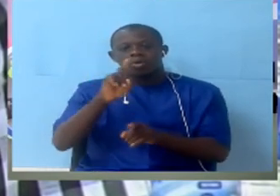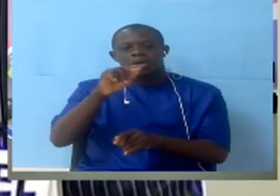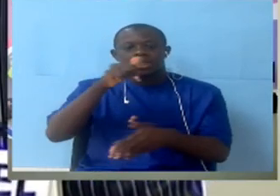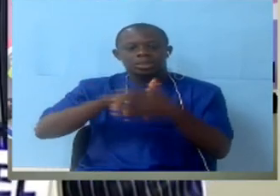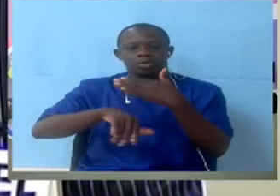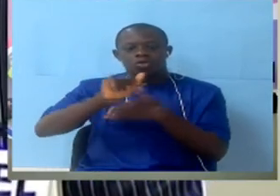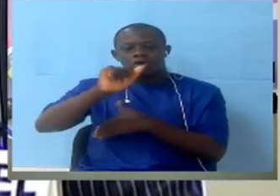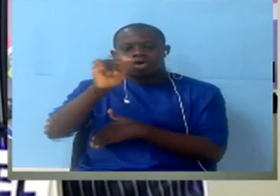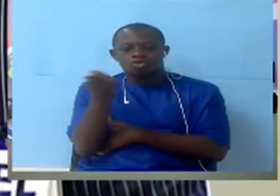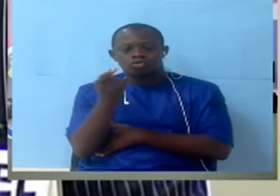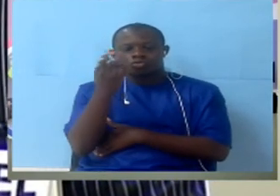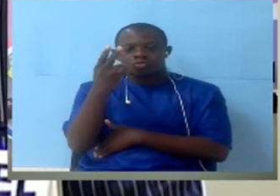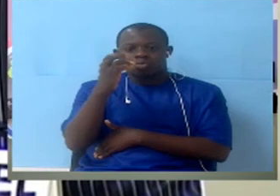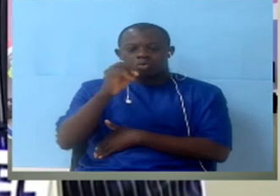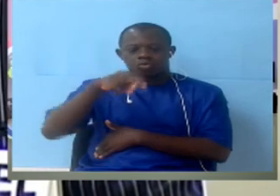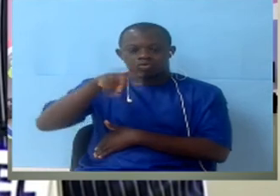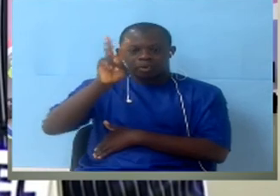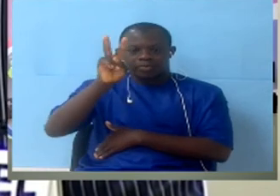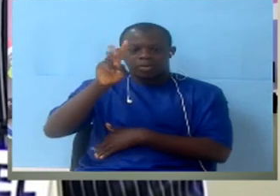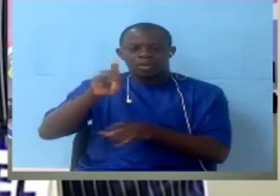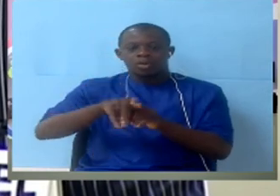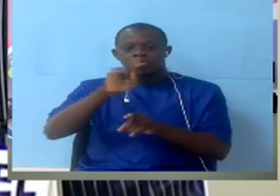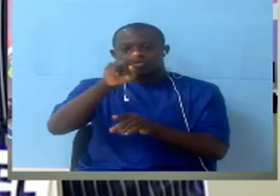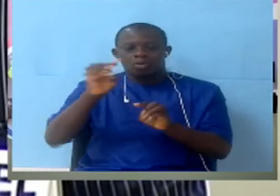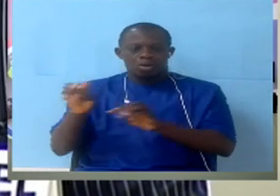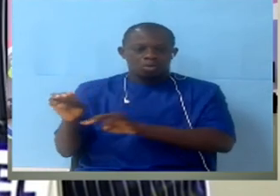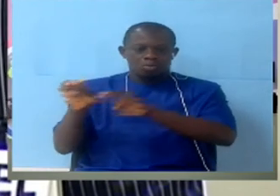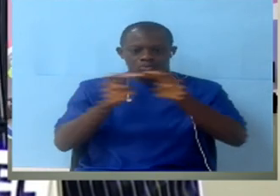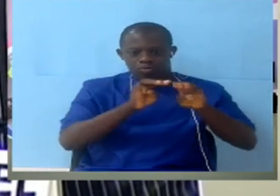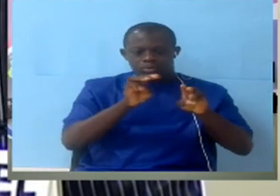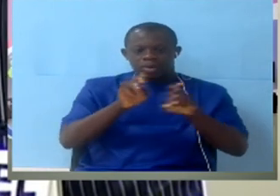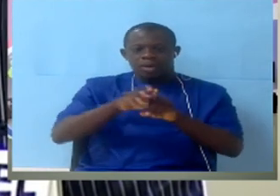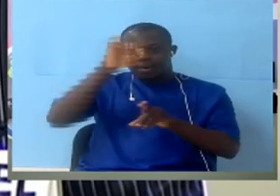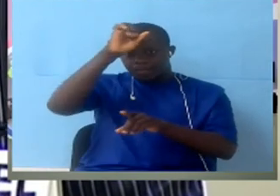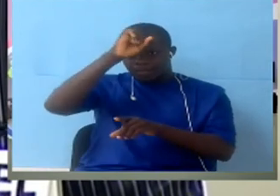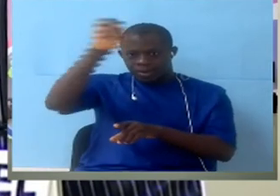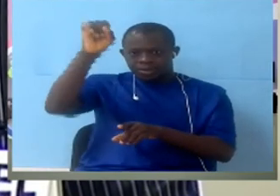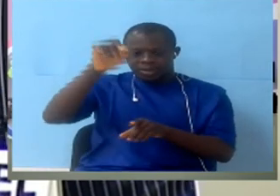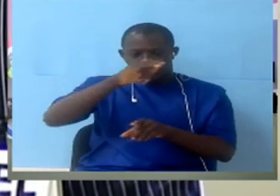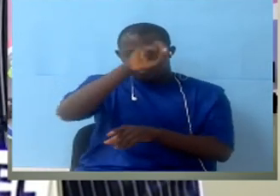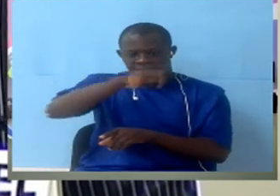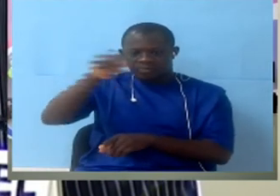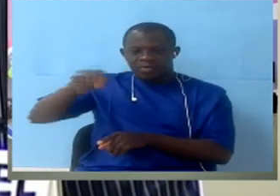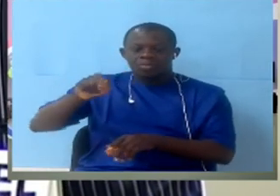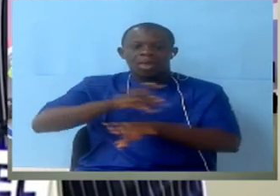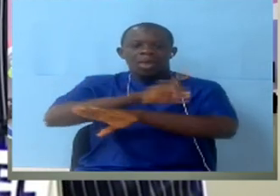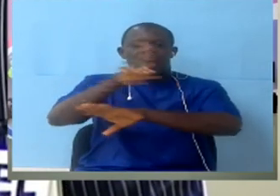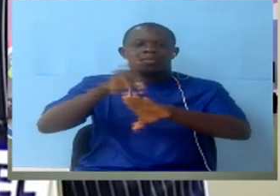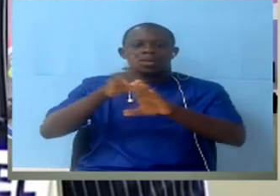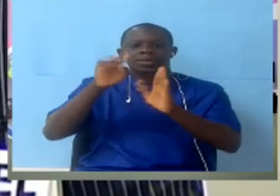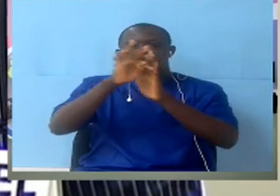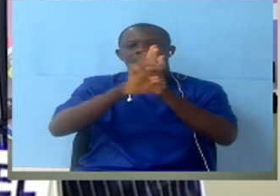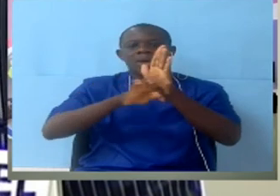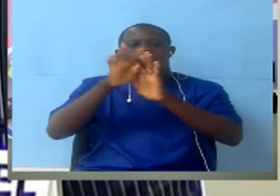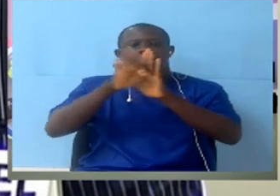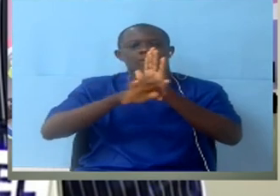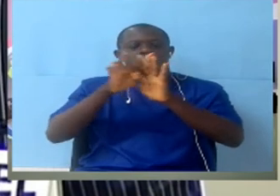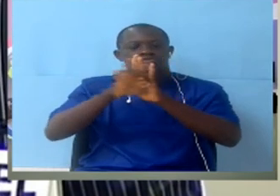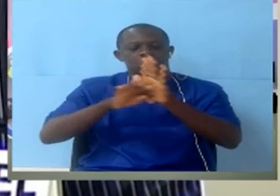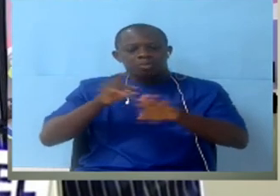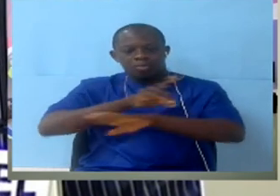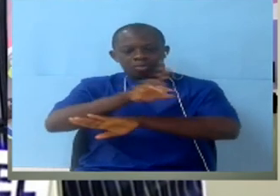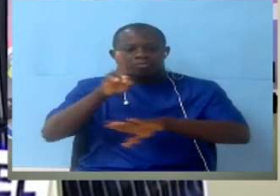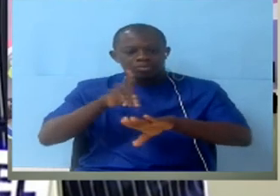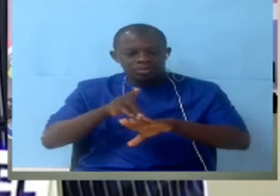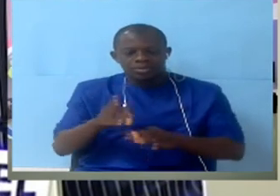in August 2012, you were moved to the president's farm in Farato, correct? August 2012, in Arine Saundi, president of